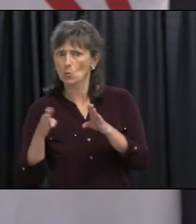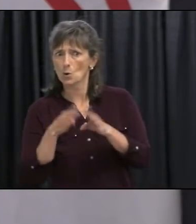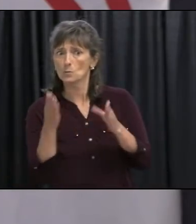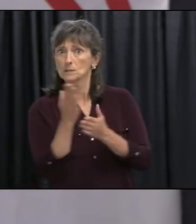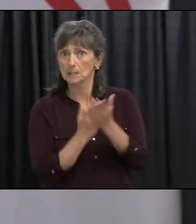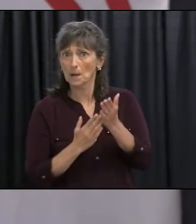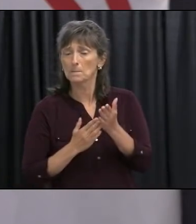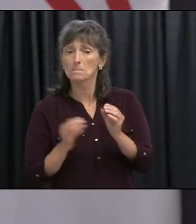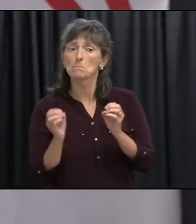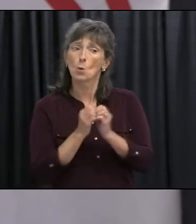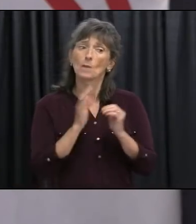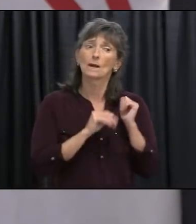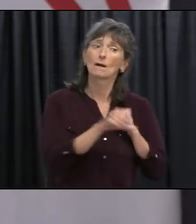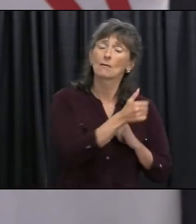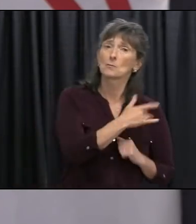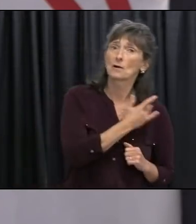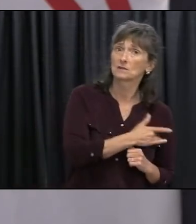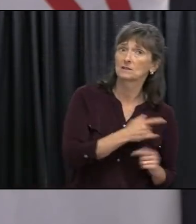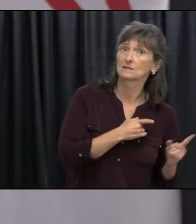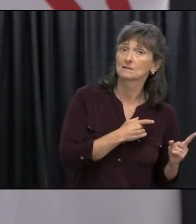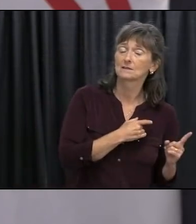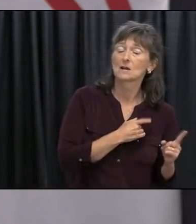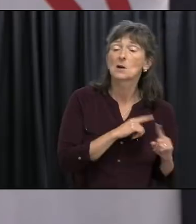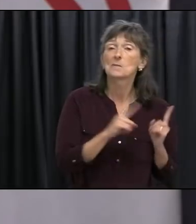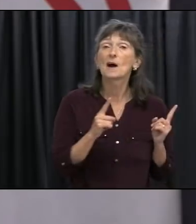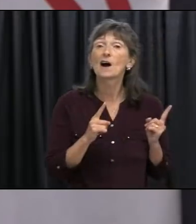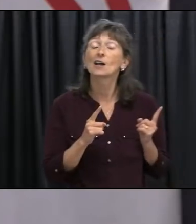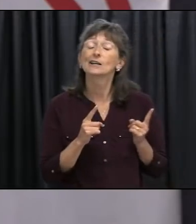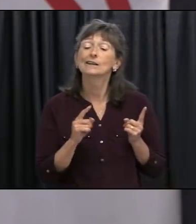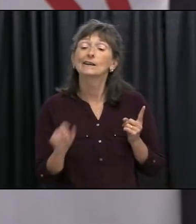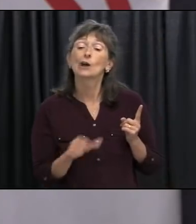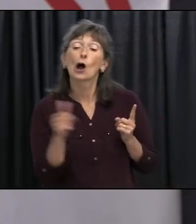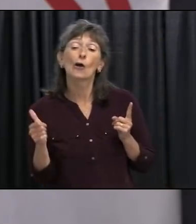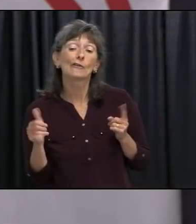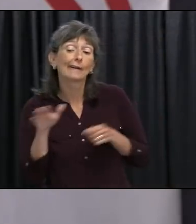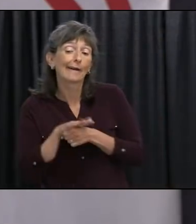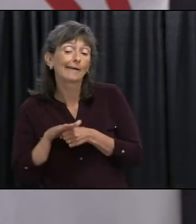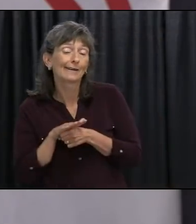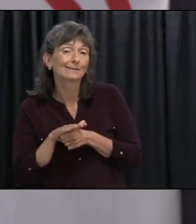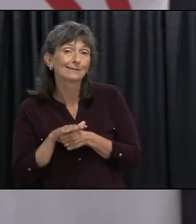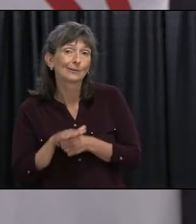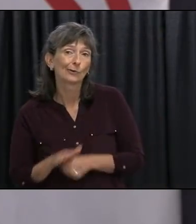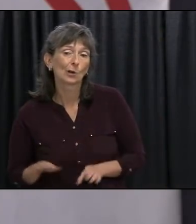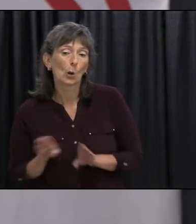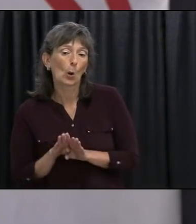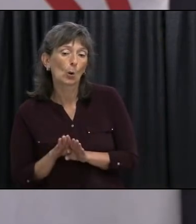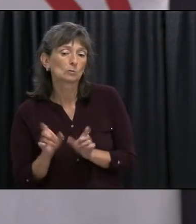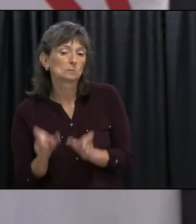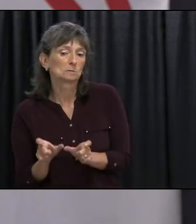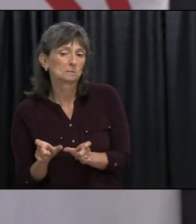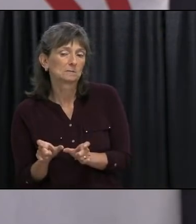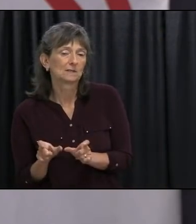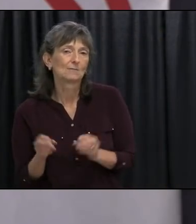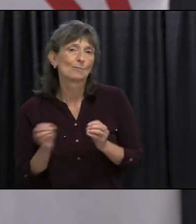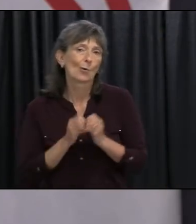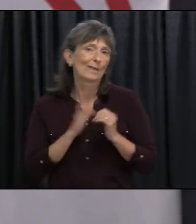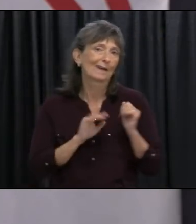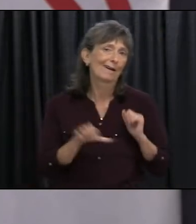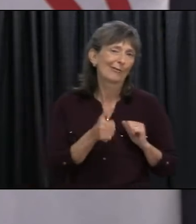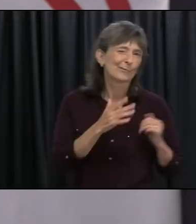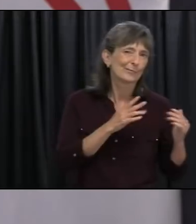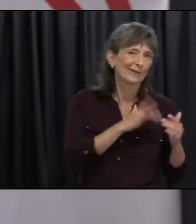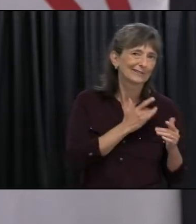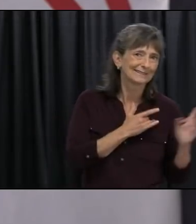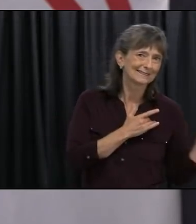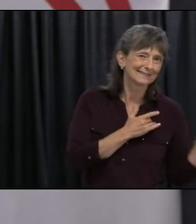some services, and we probably on the other end have, been a little more restrictive in some others, but it's trying to find that balance of where we are as a